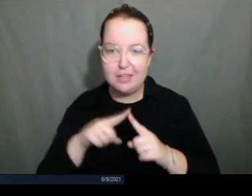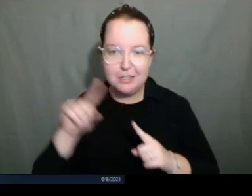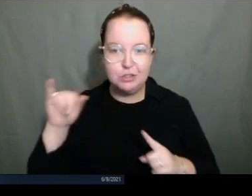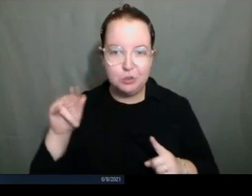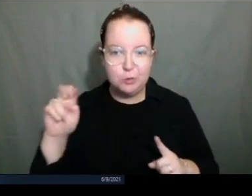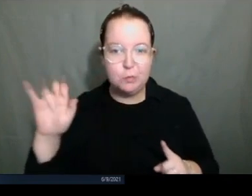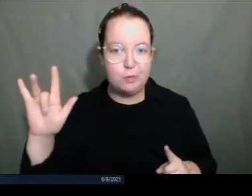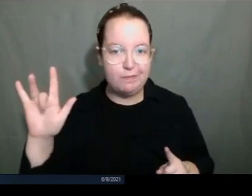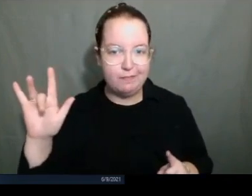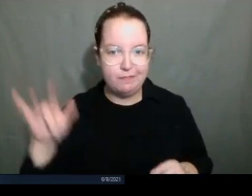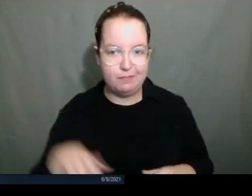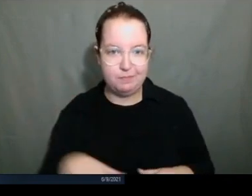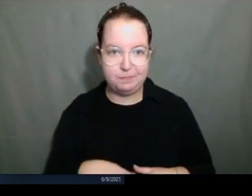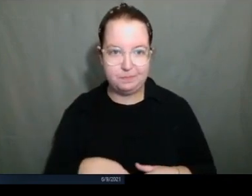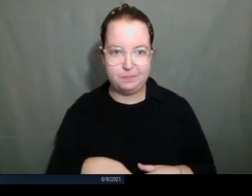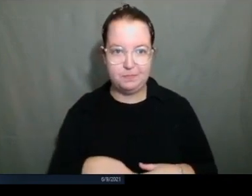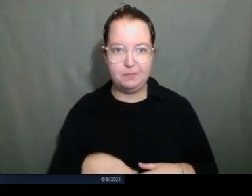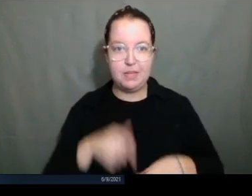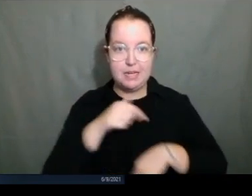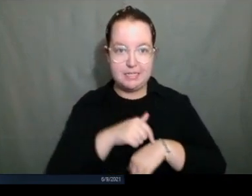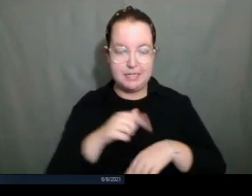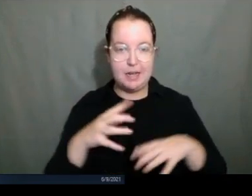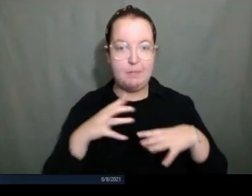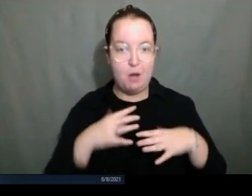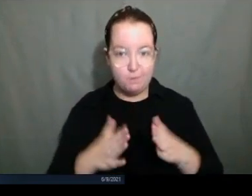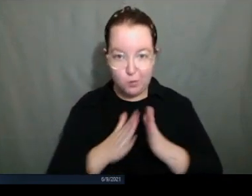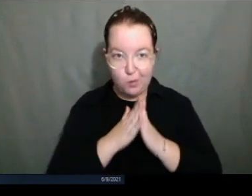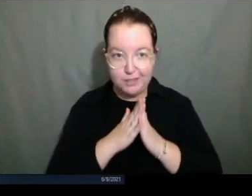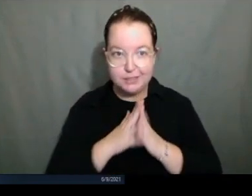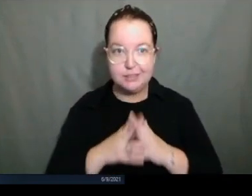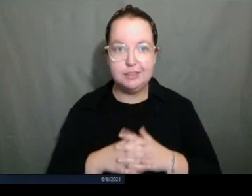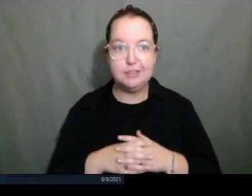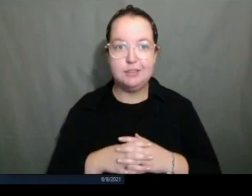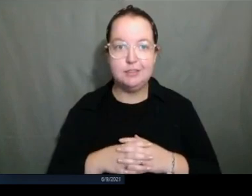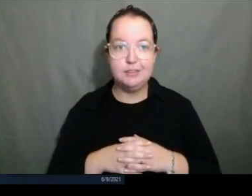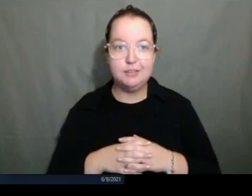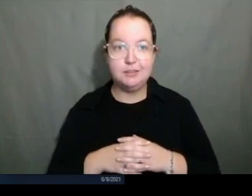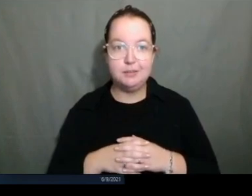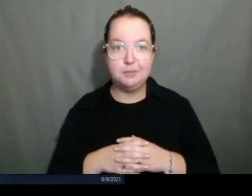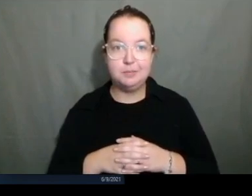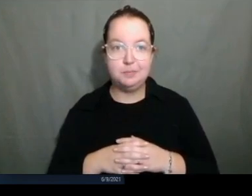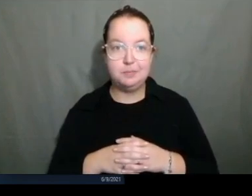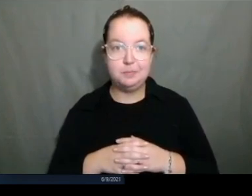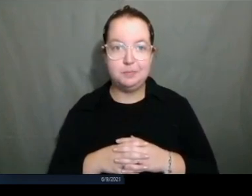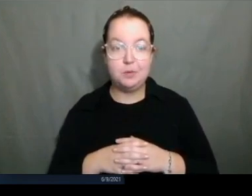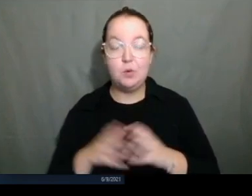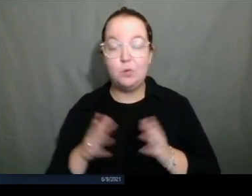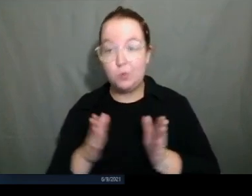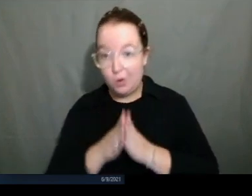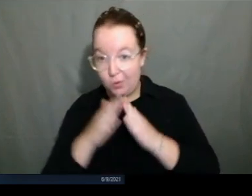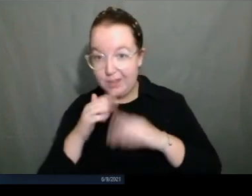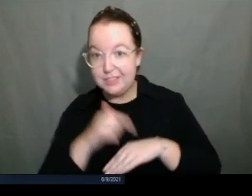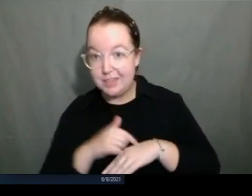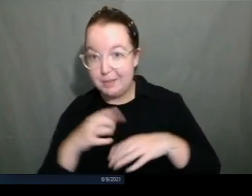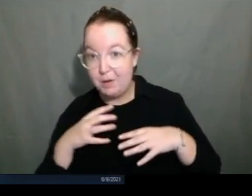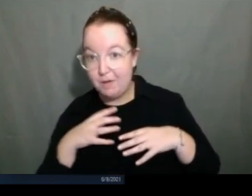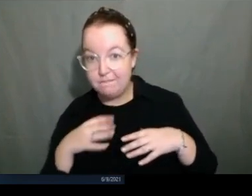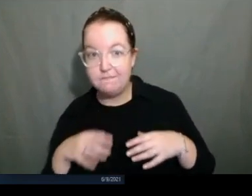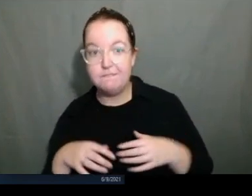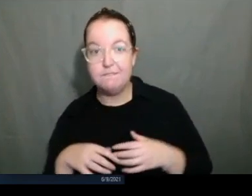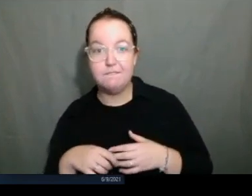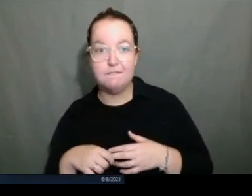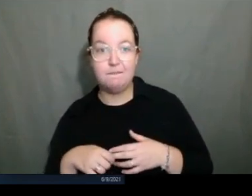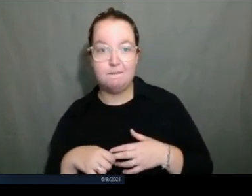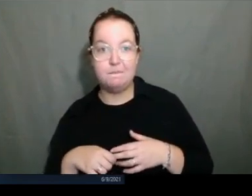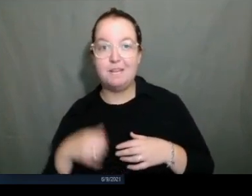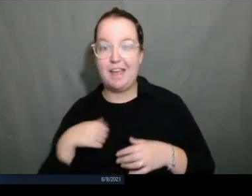off request and then request time off. From here, you'll be brought into your time off calendar that will show you